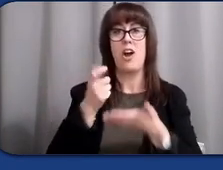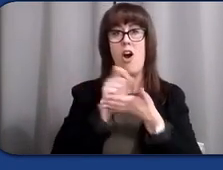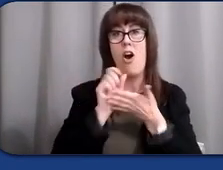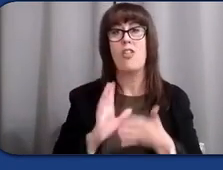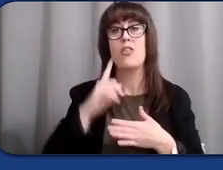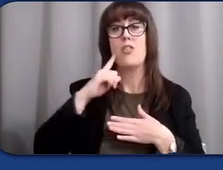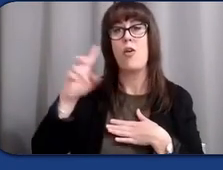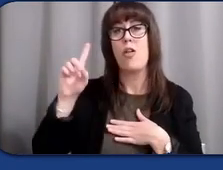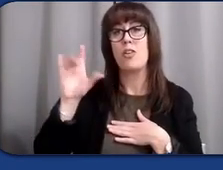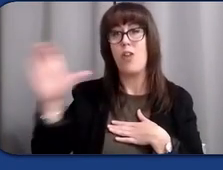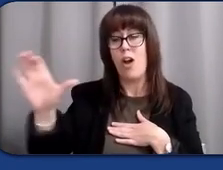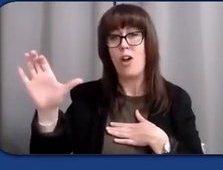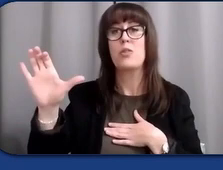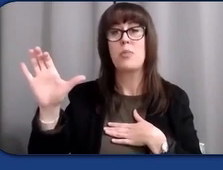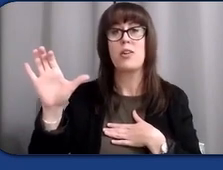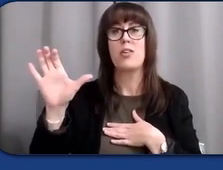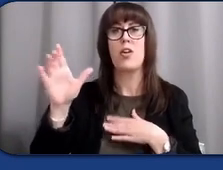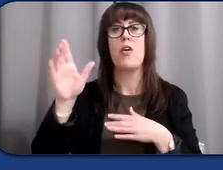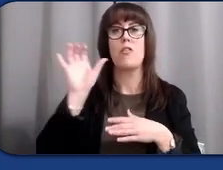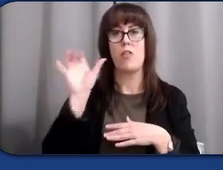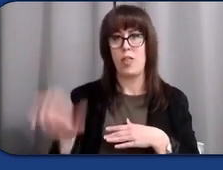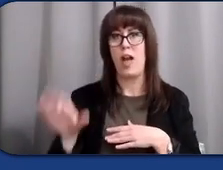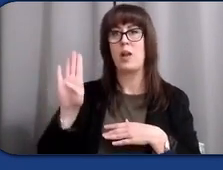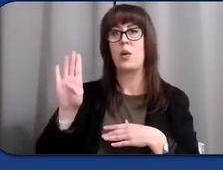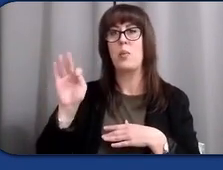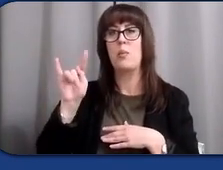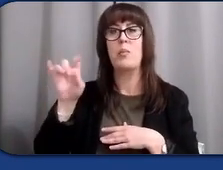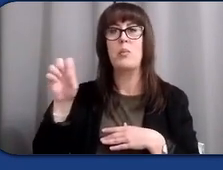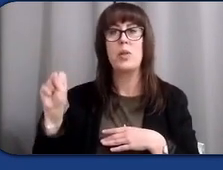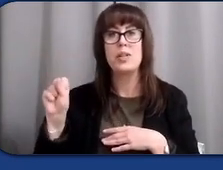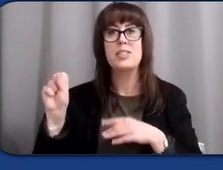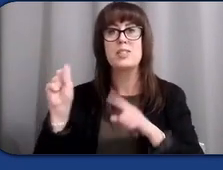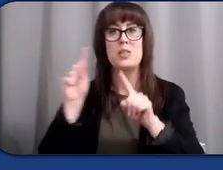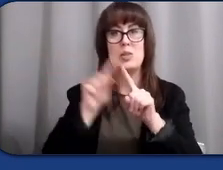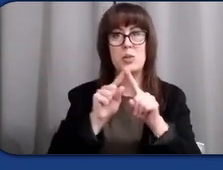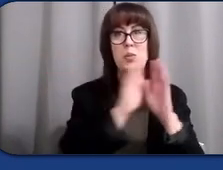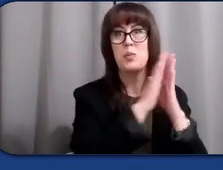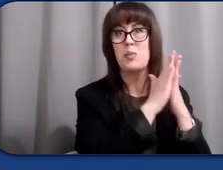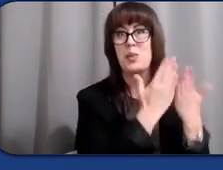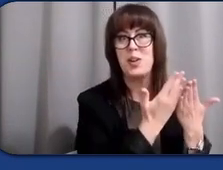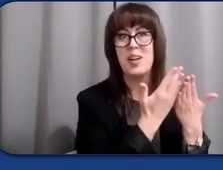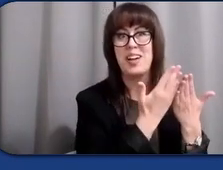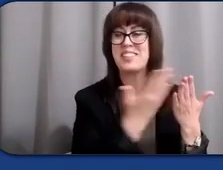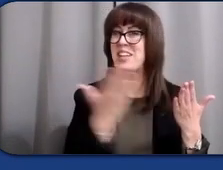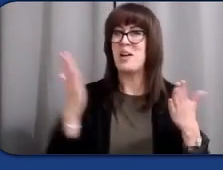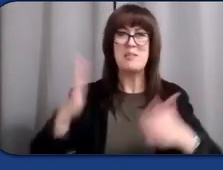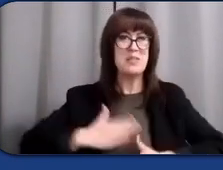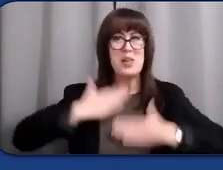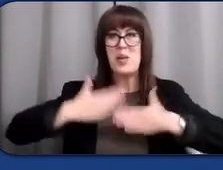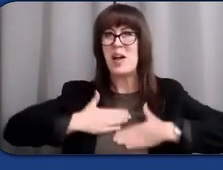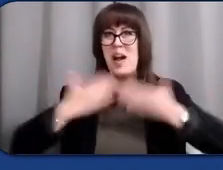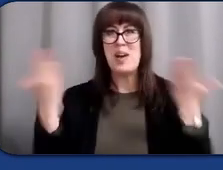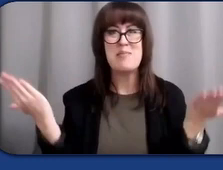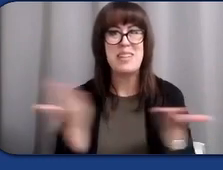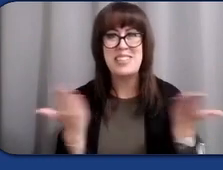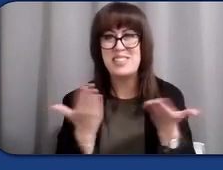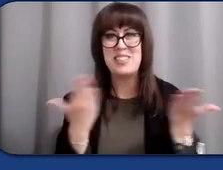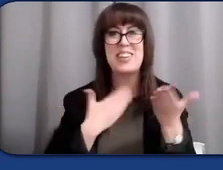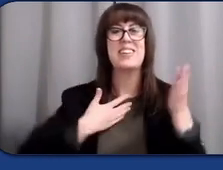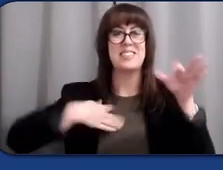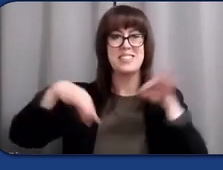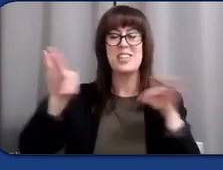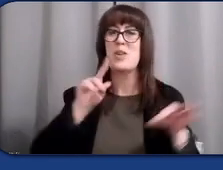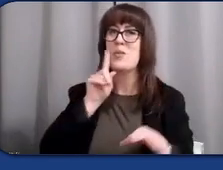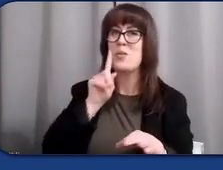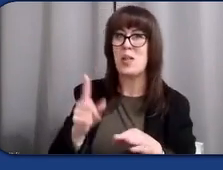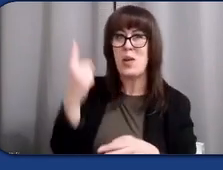and happy I am to be here to explain to you this whole thing, this gigantic organization that's formed off of one man's mission.